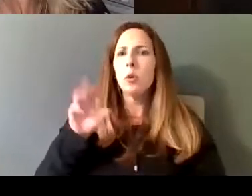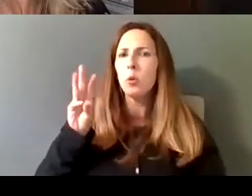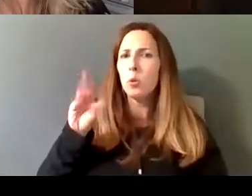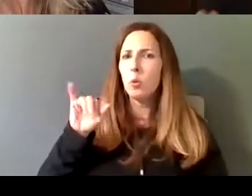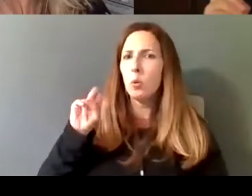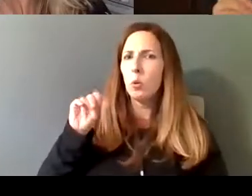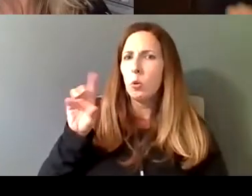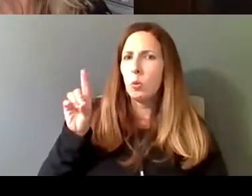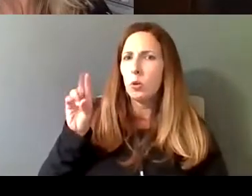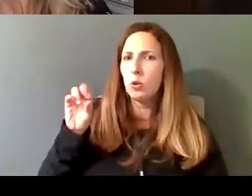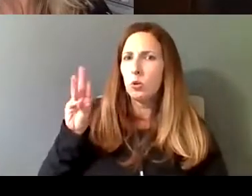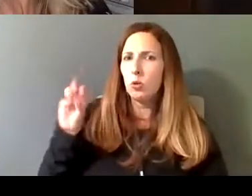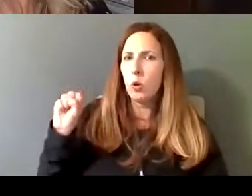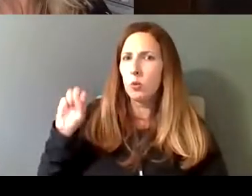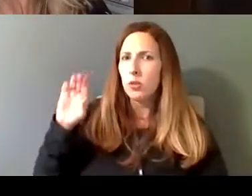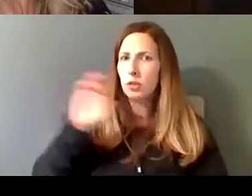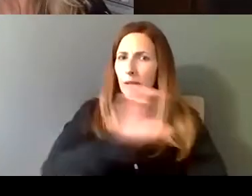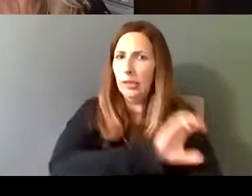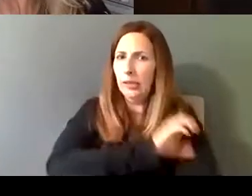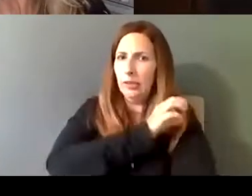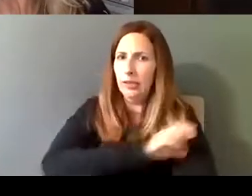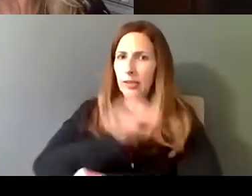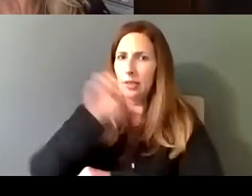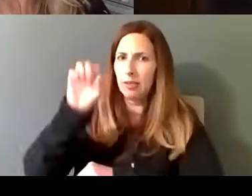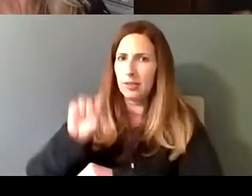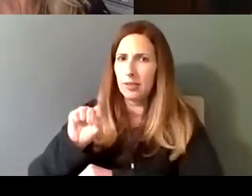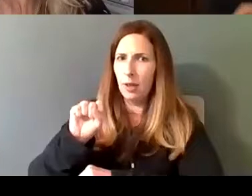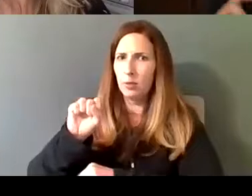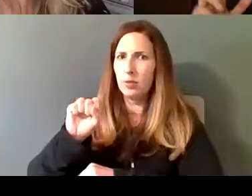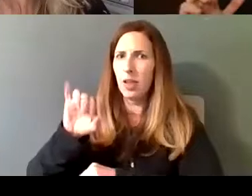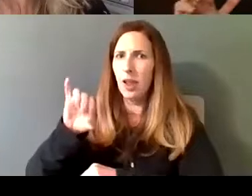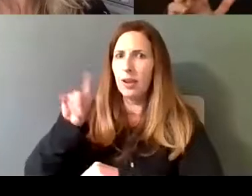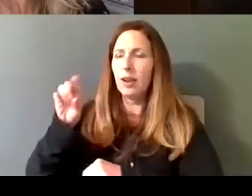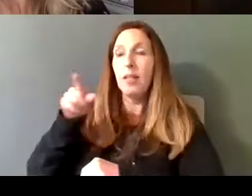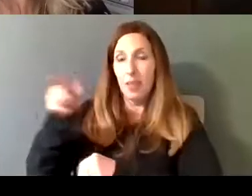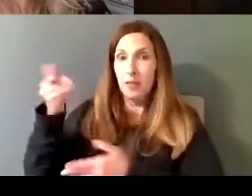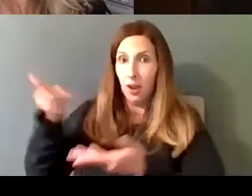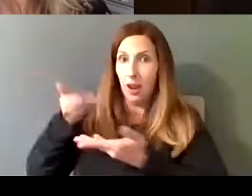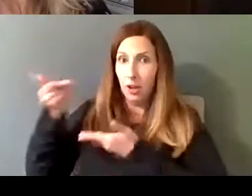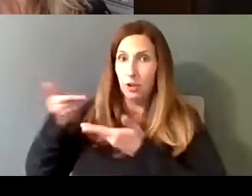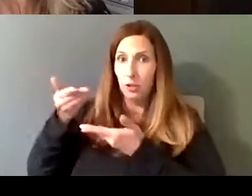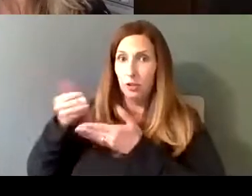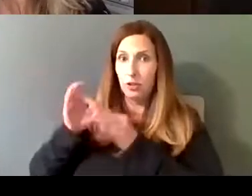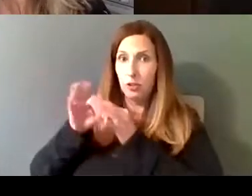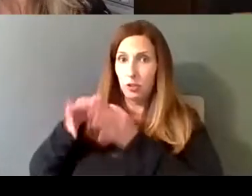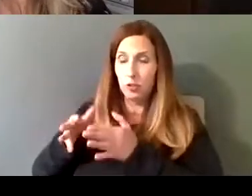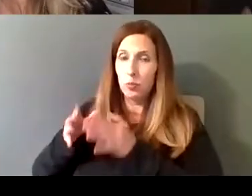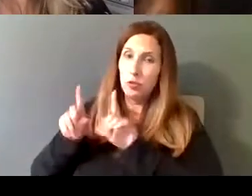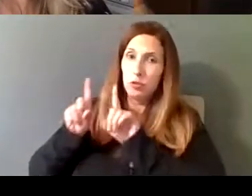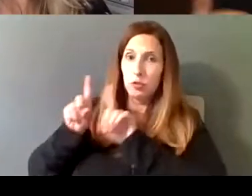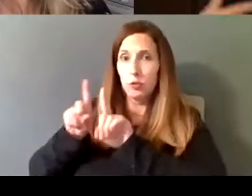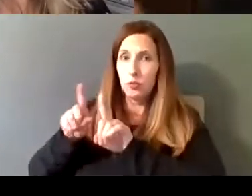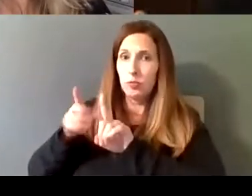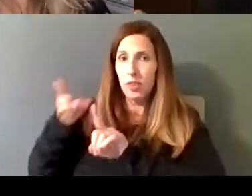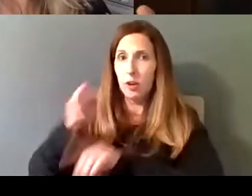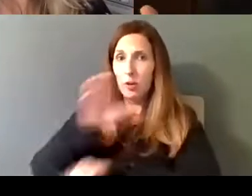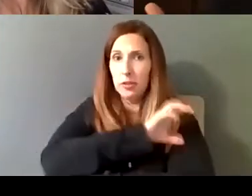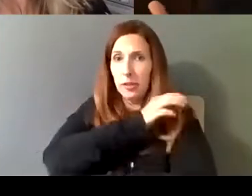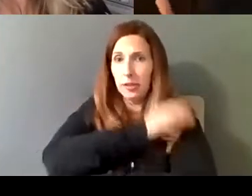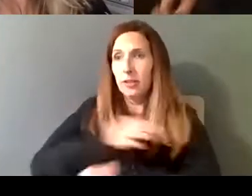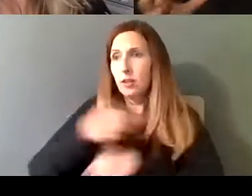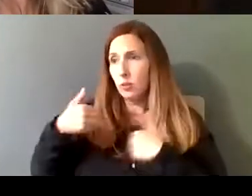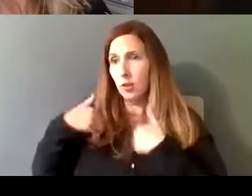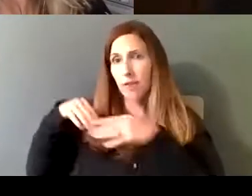side has hired interpreters on staff to work alongside the doctors and nurses in that clinic so that they have